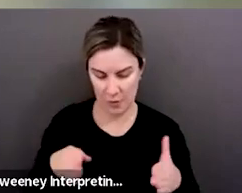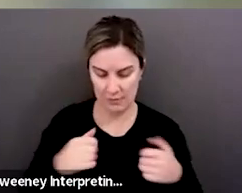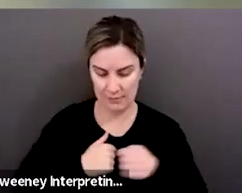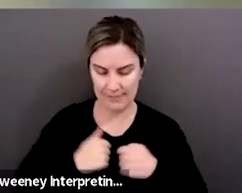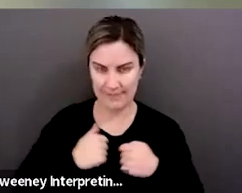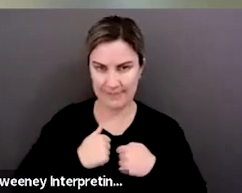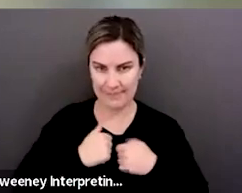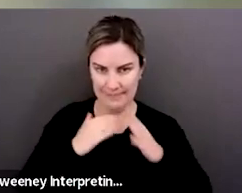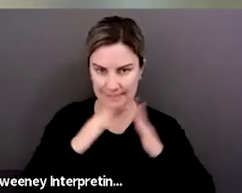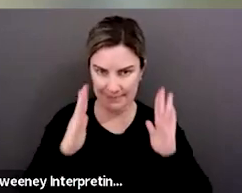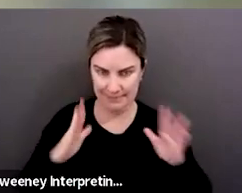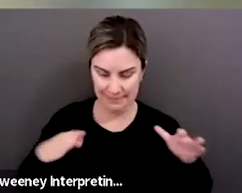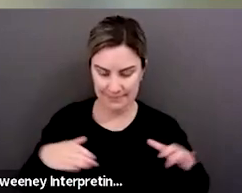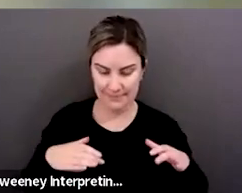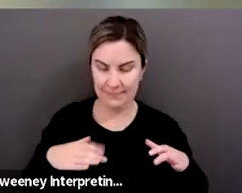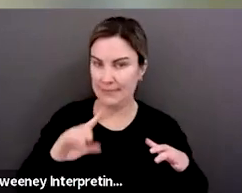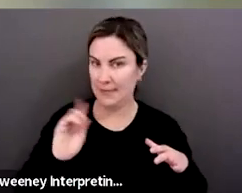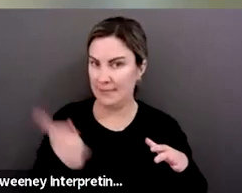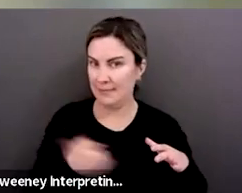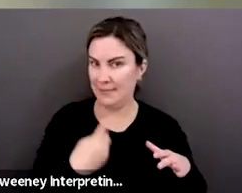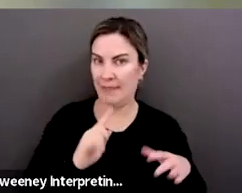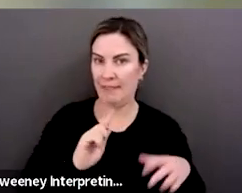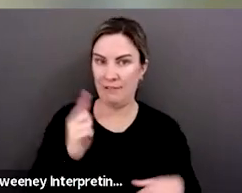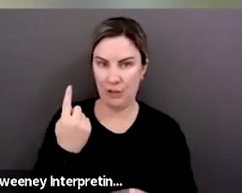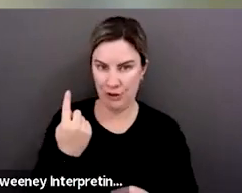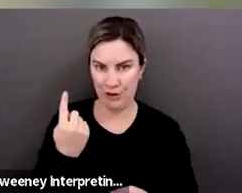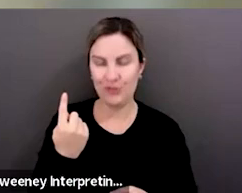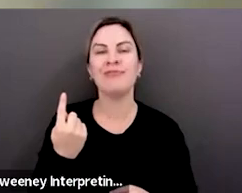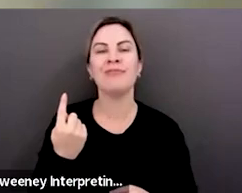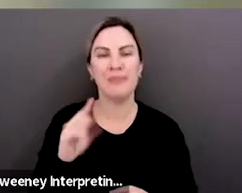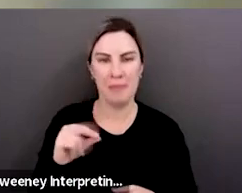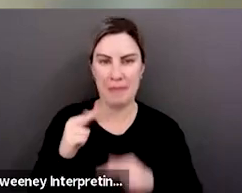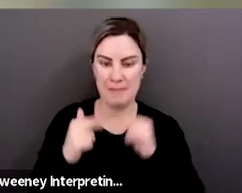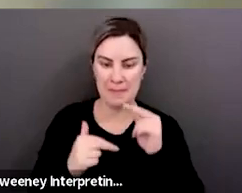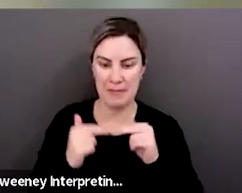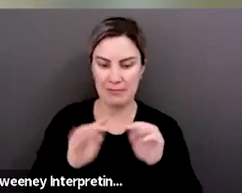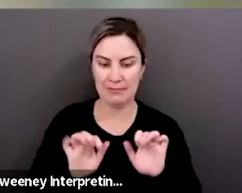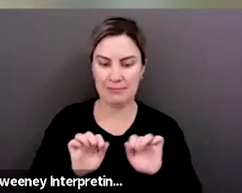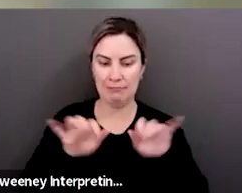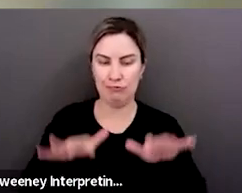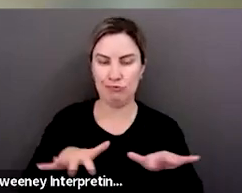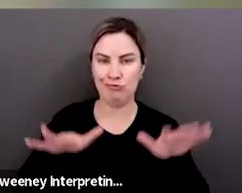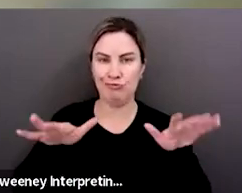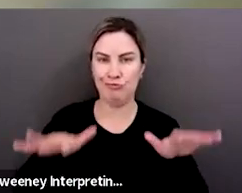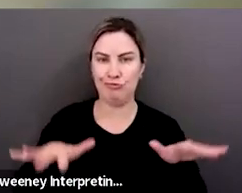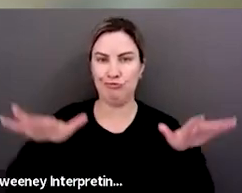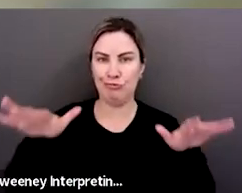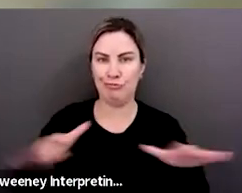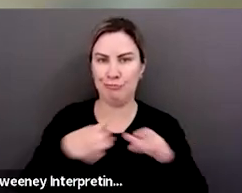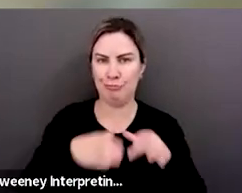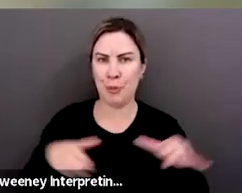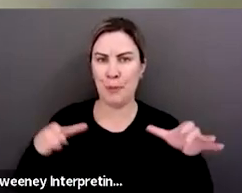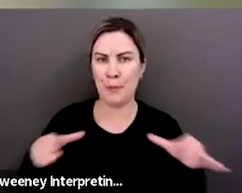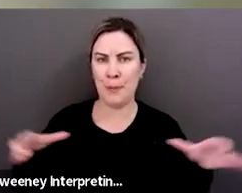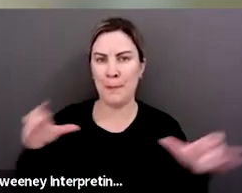little house in order, the own oxygen mask, just working on that and building that network, and then gradually getting bigger. The one bite of